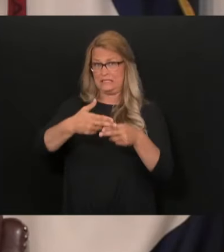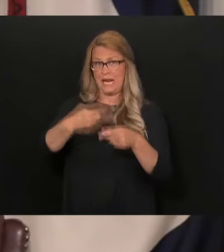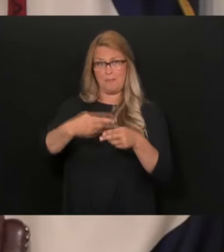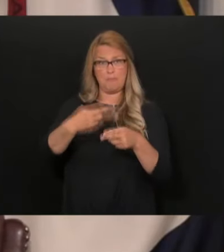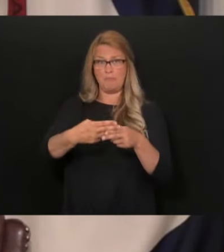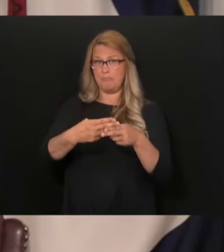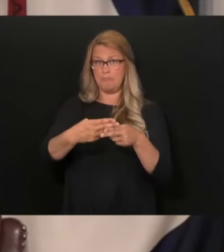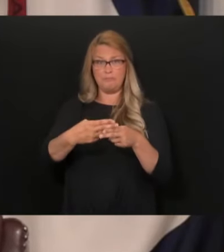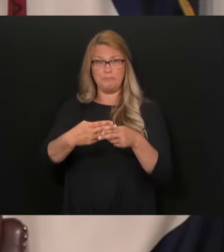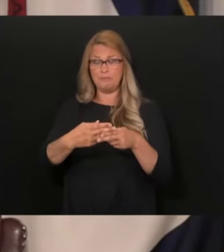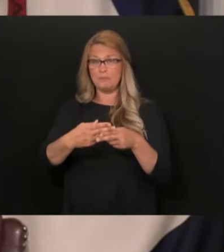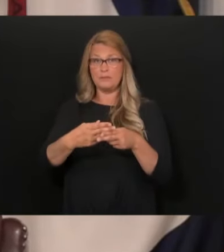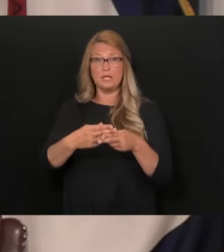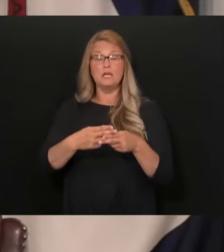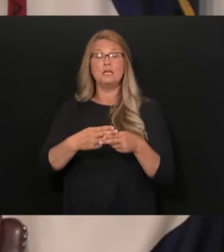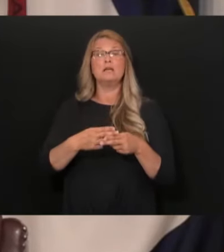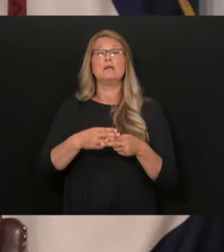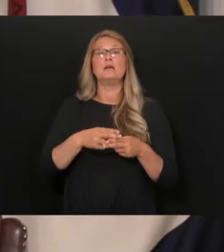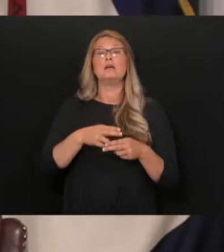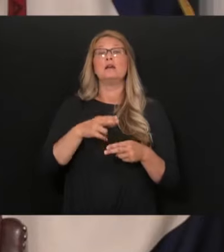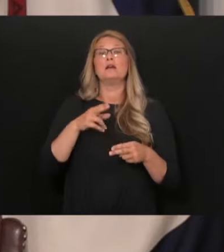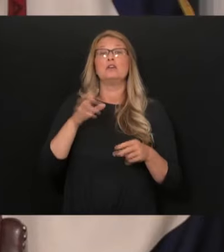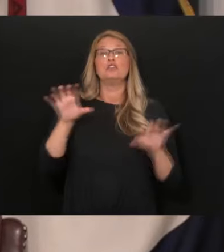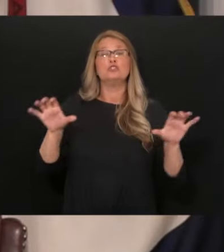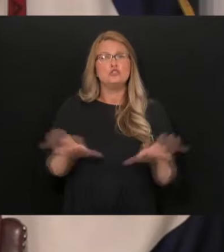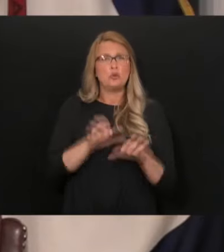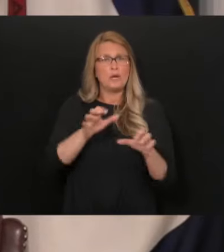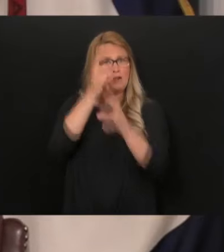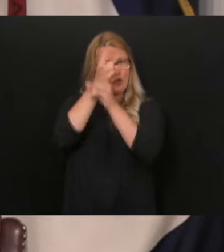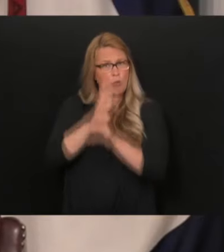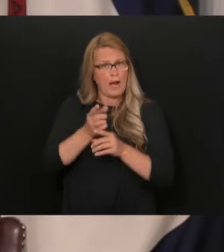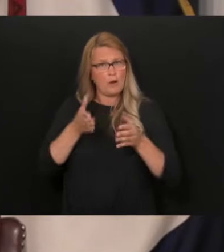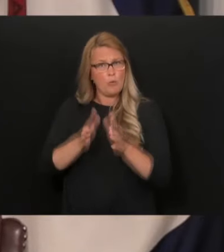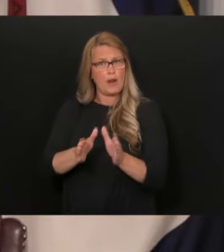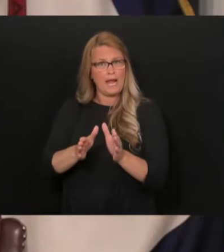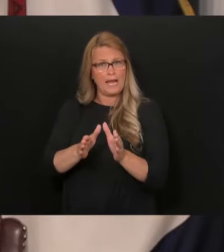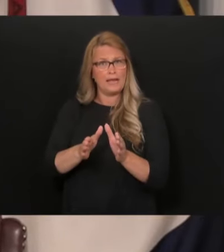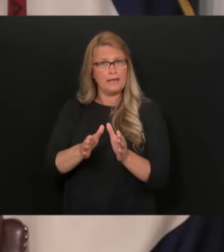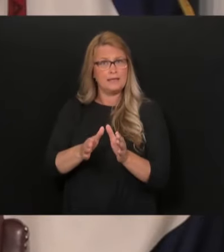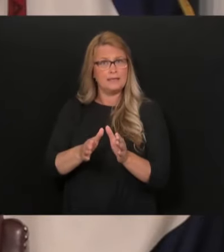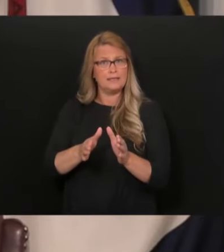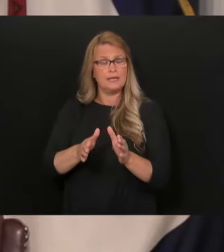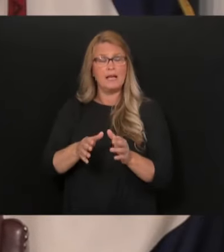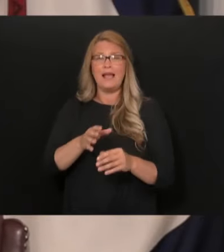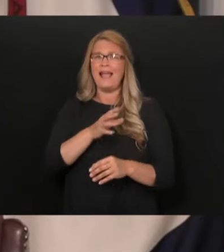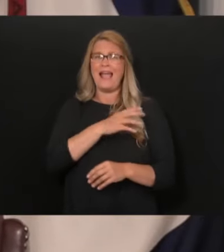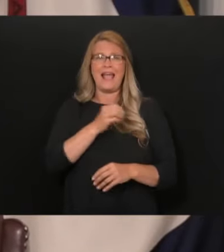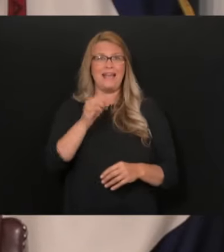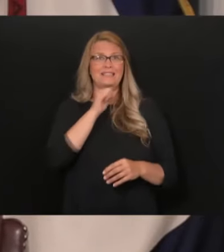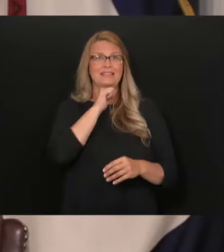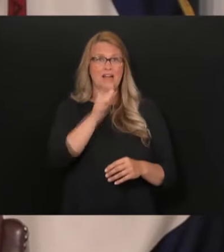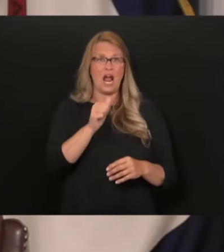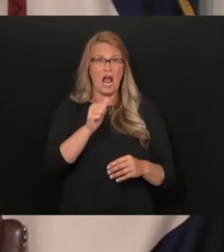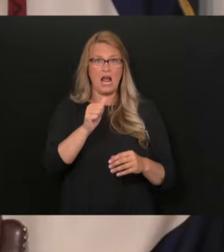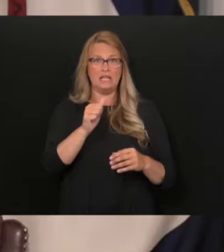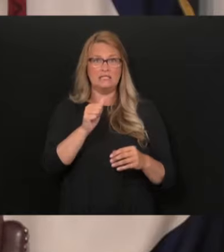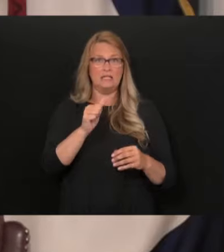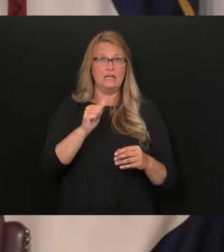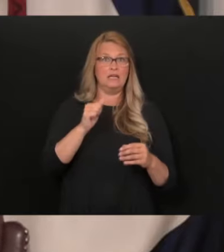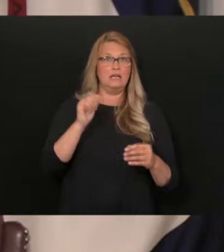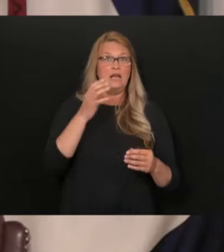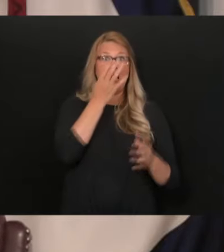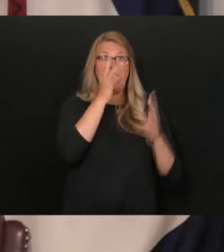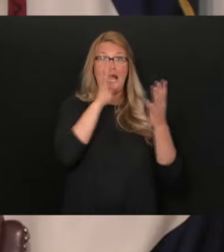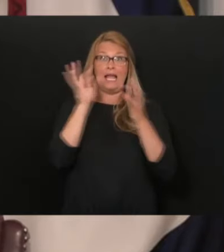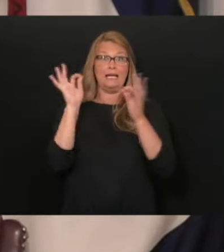They are doing it in the way to where their voices are truly heard and not drummed out